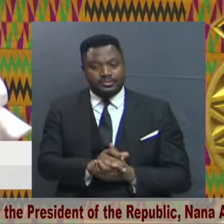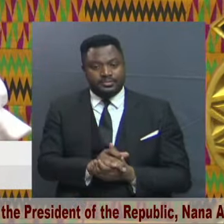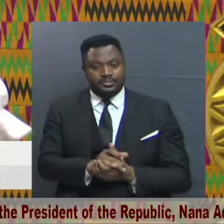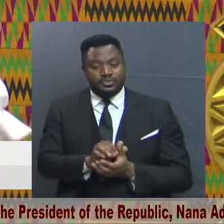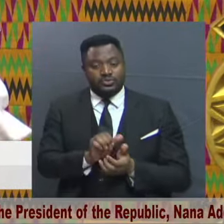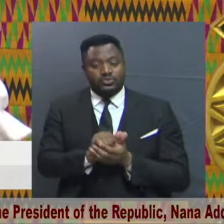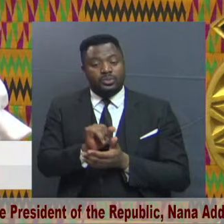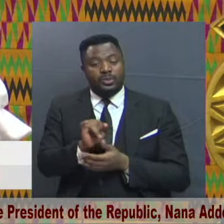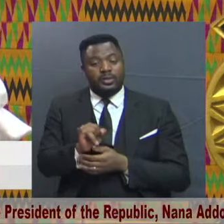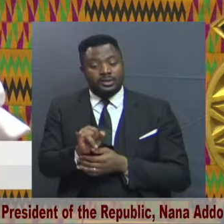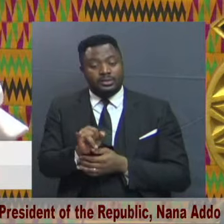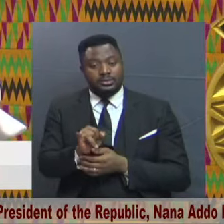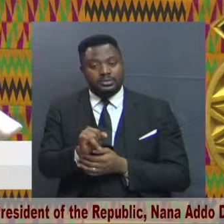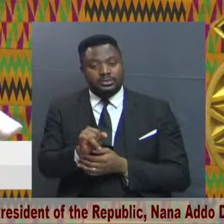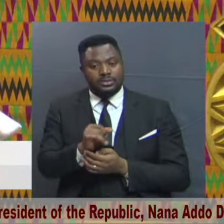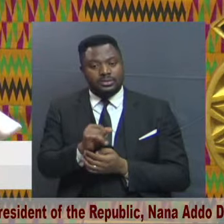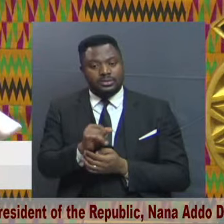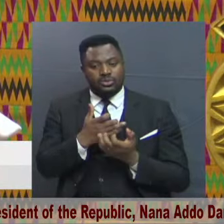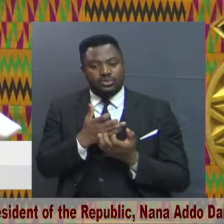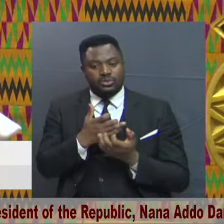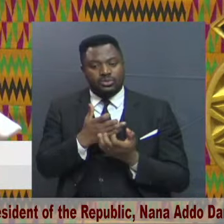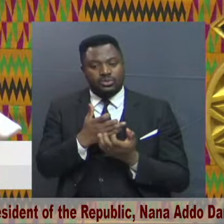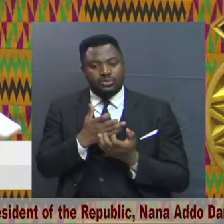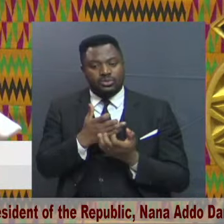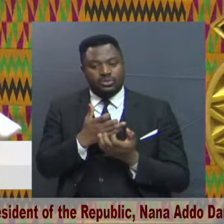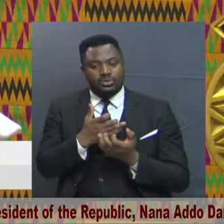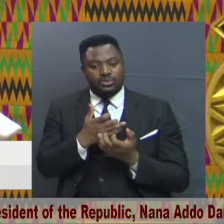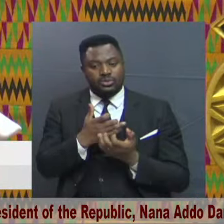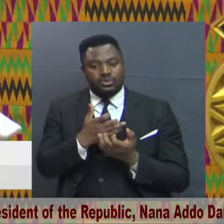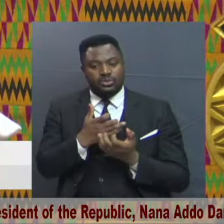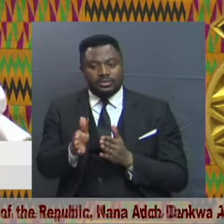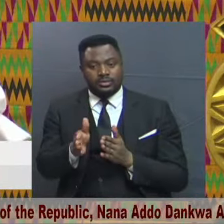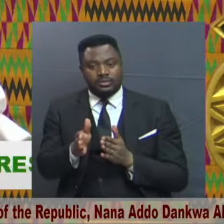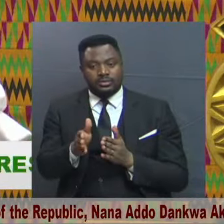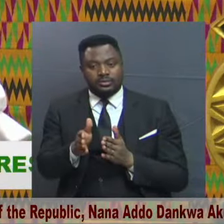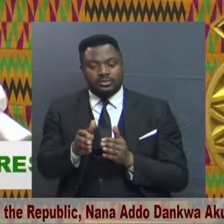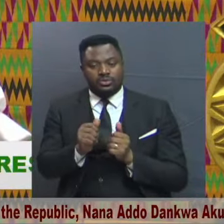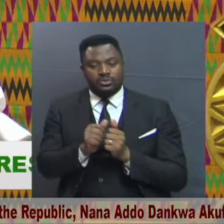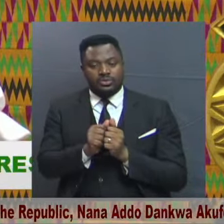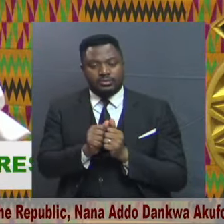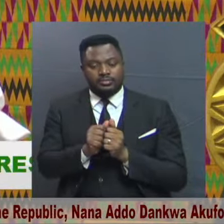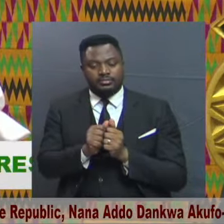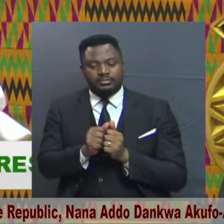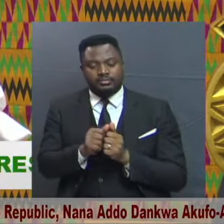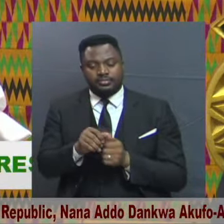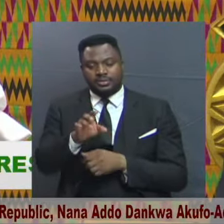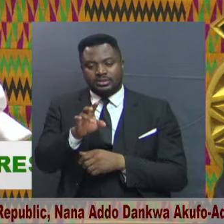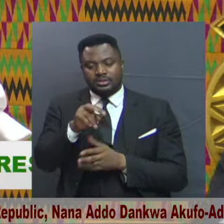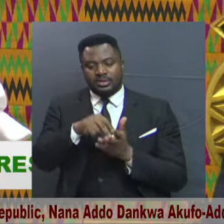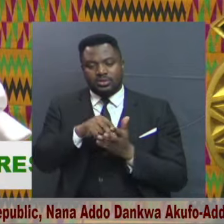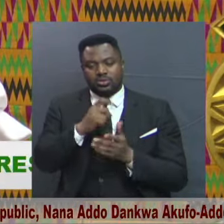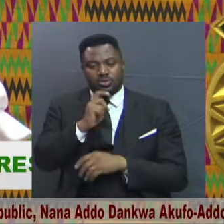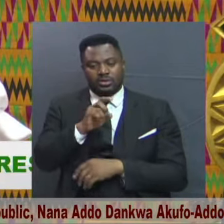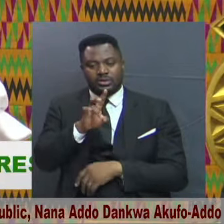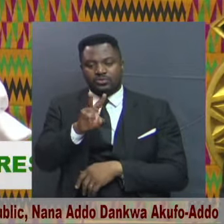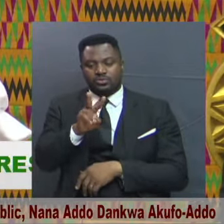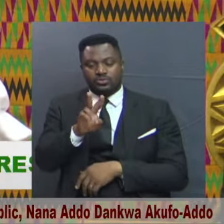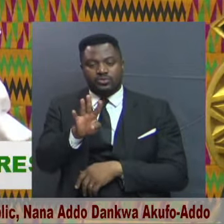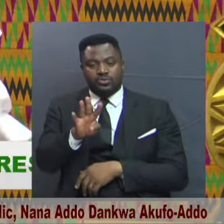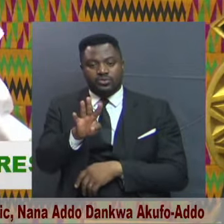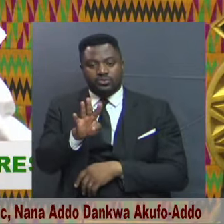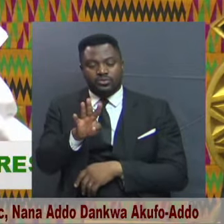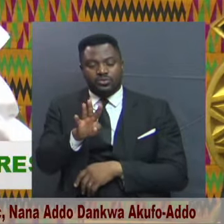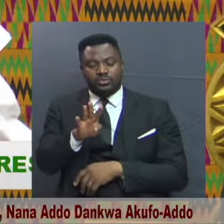with this I want to in accordance with standing order 724